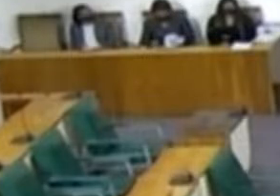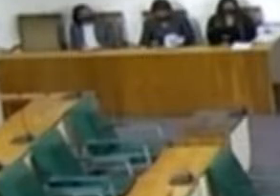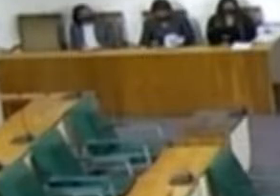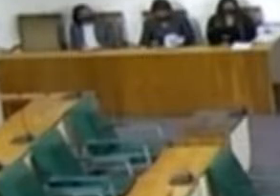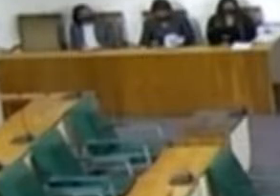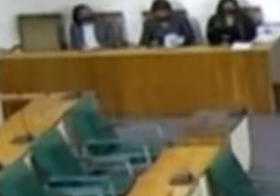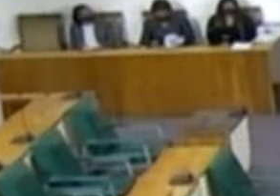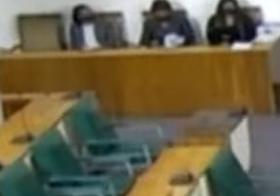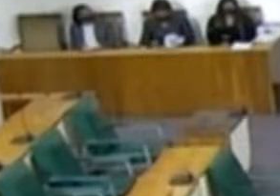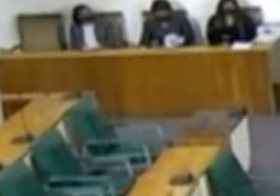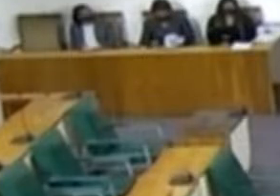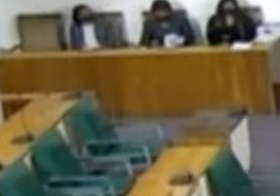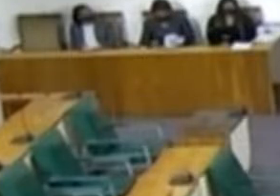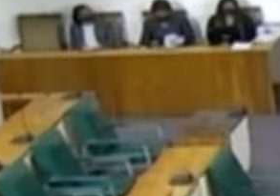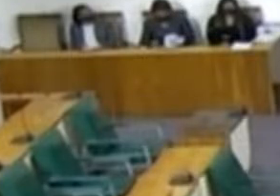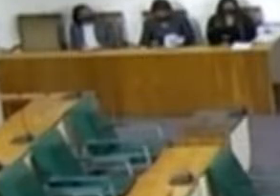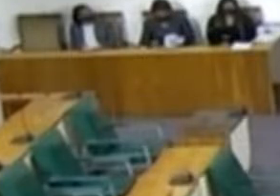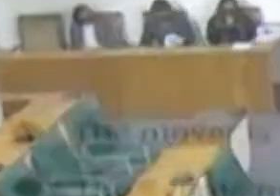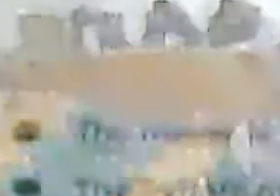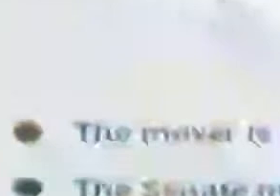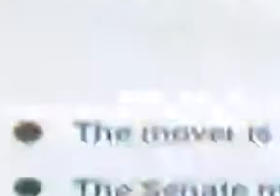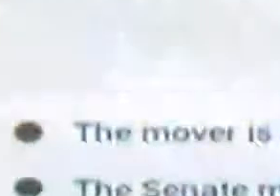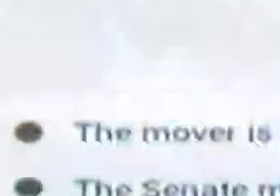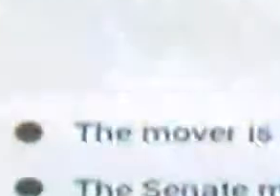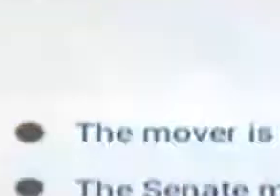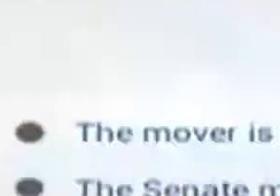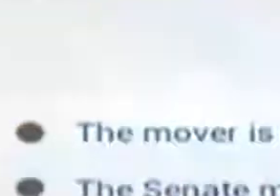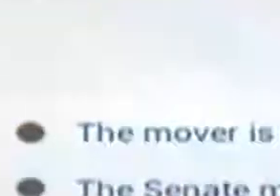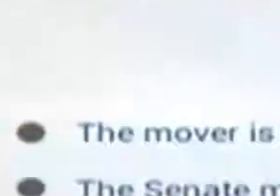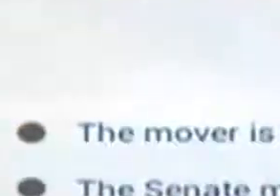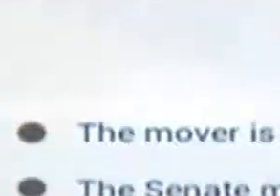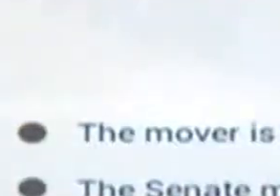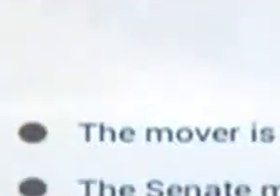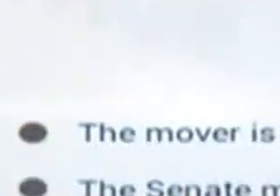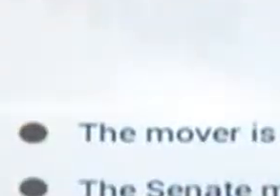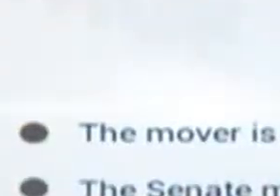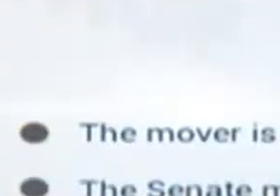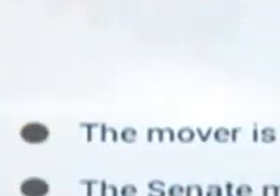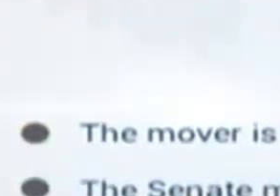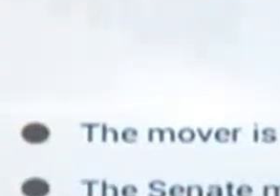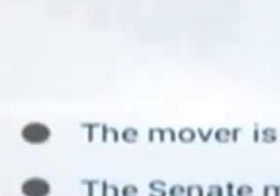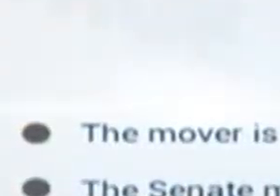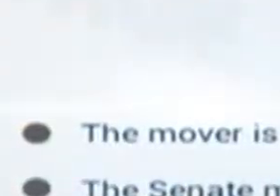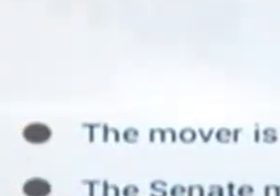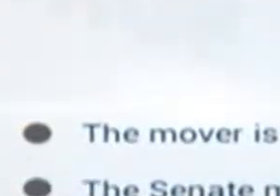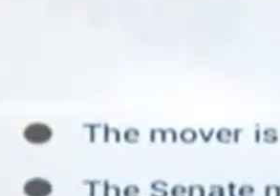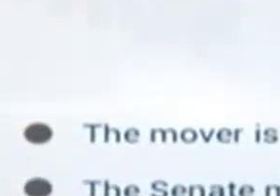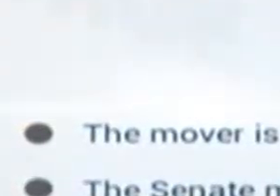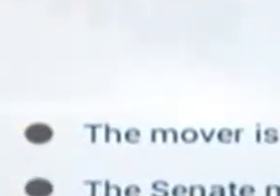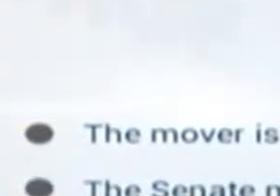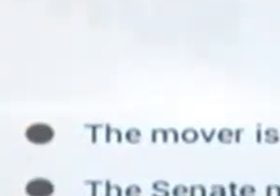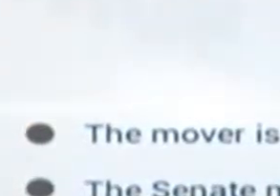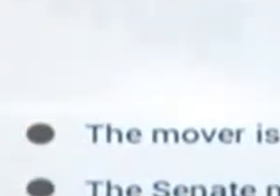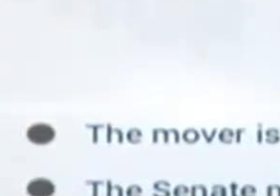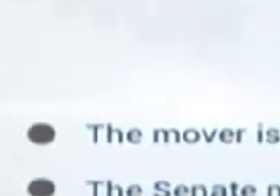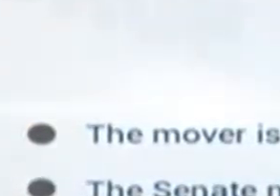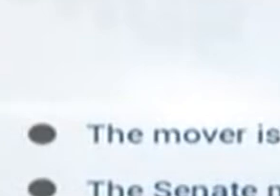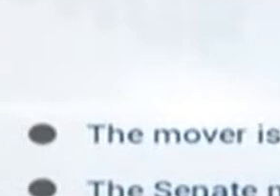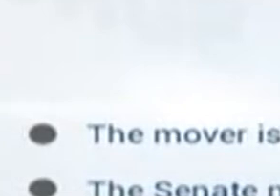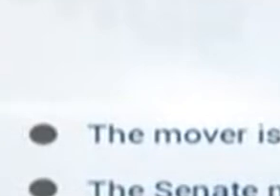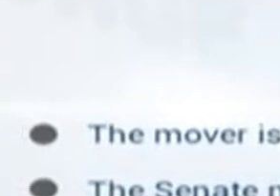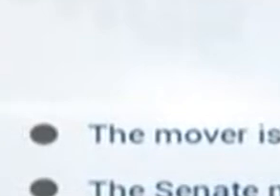her intention to move a motion. Here are a few more points about a motion. A mover is entitled